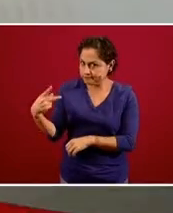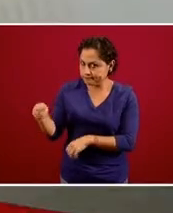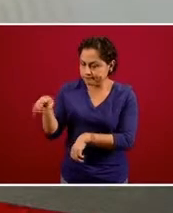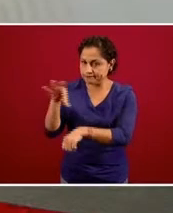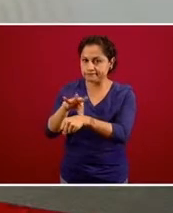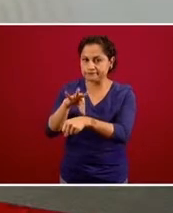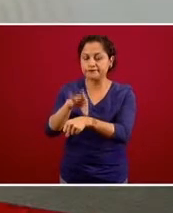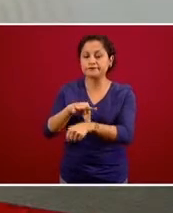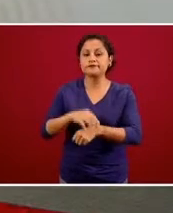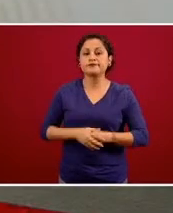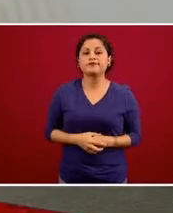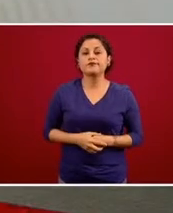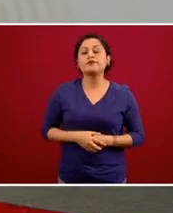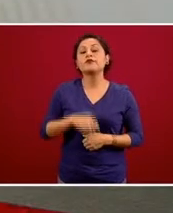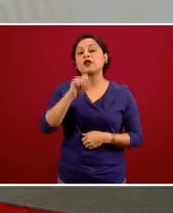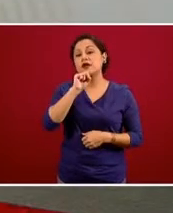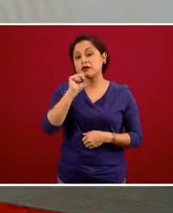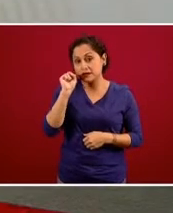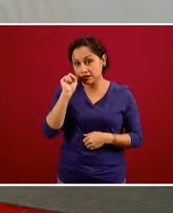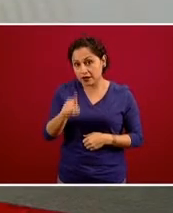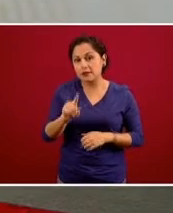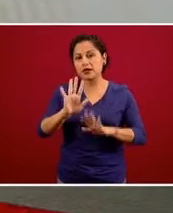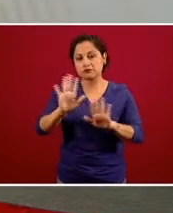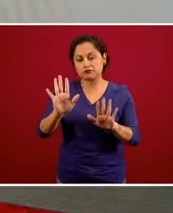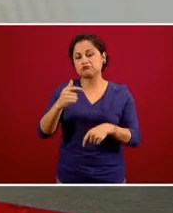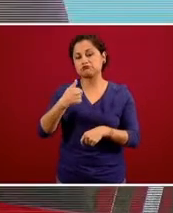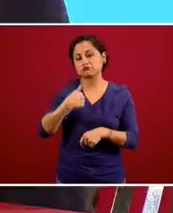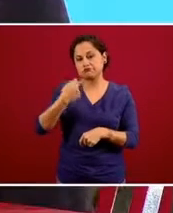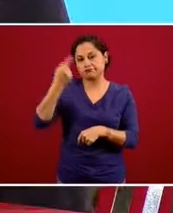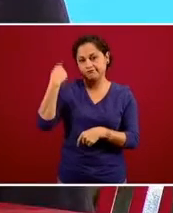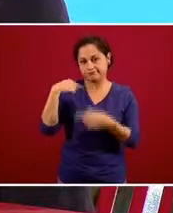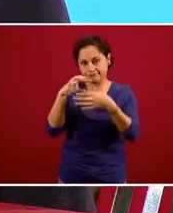in these rooms is very specialized medical equipment.